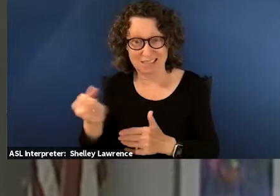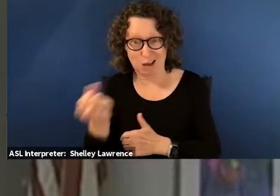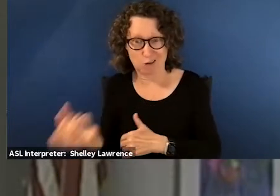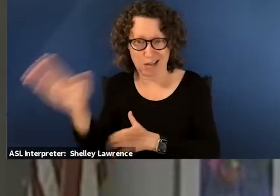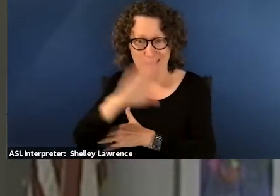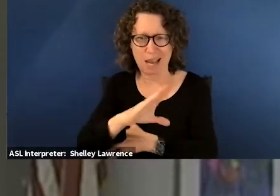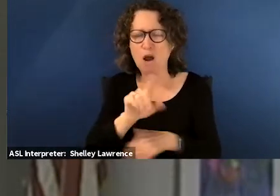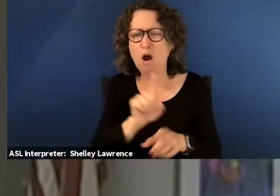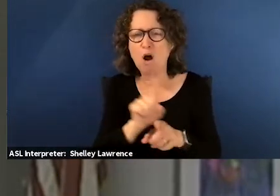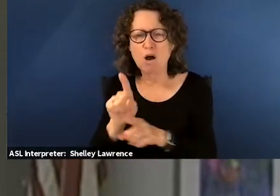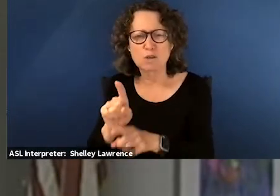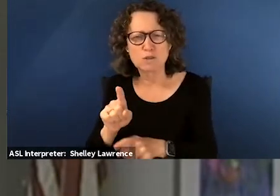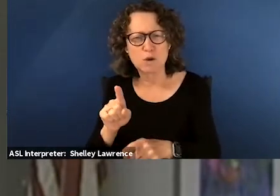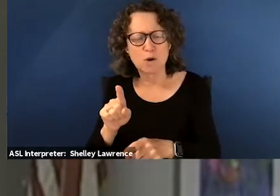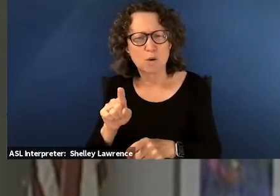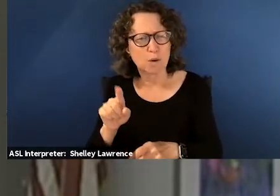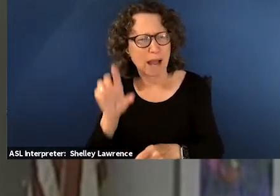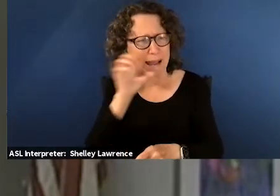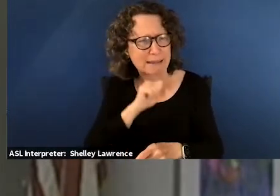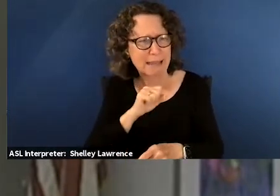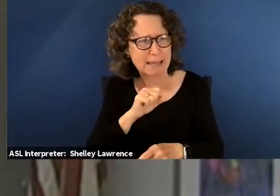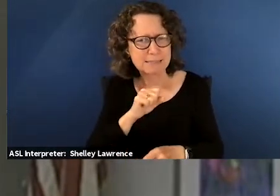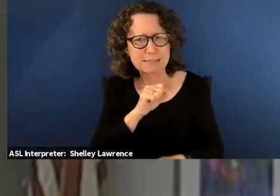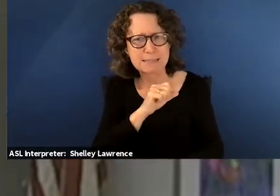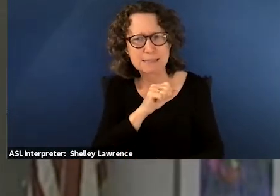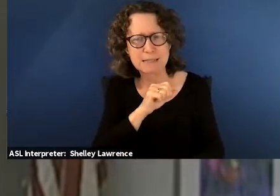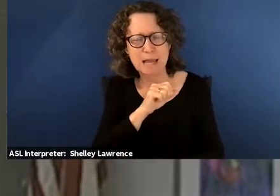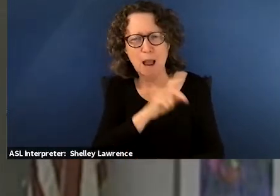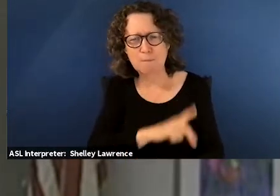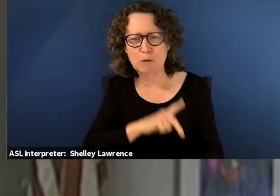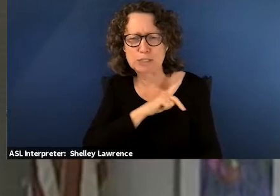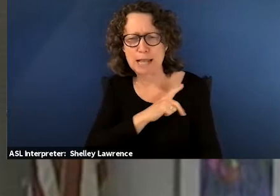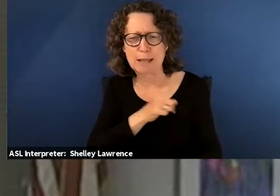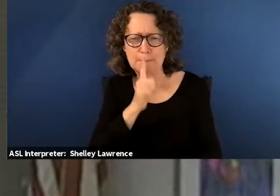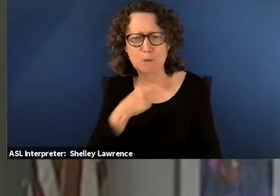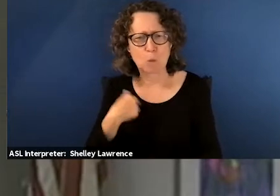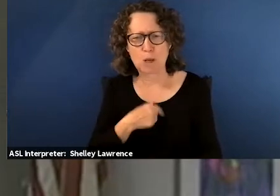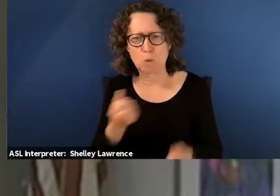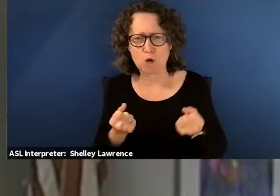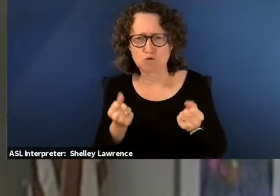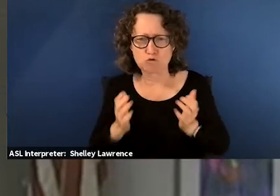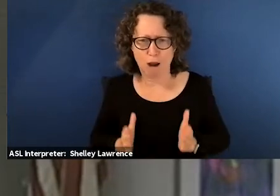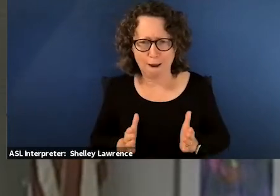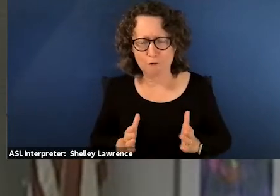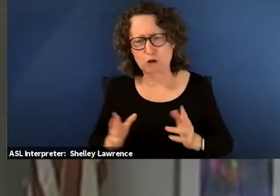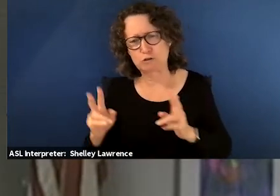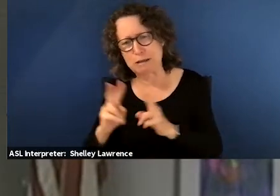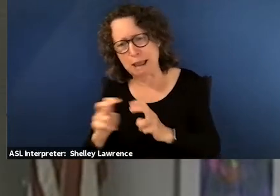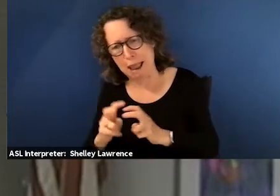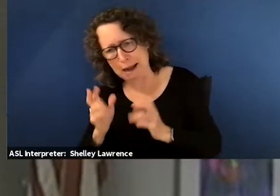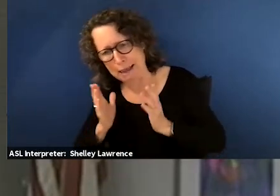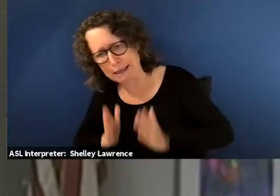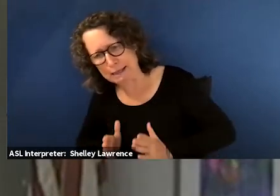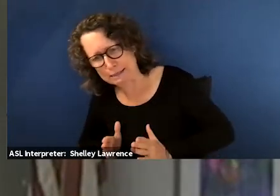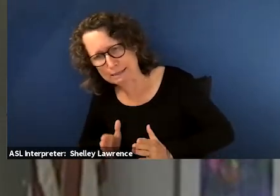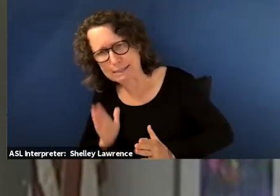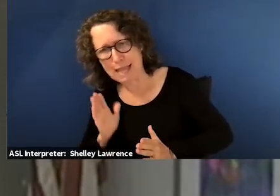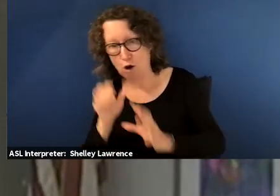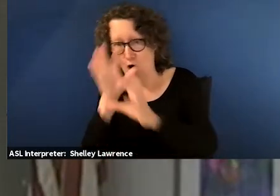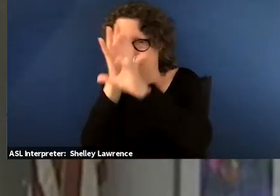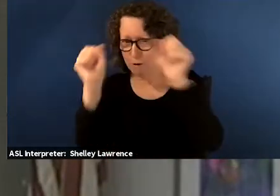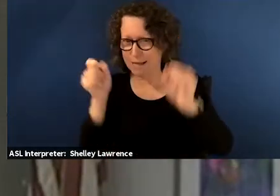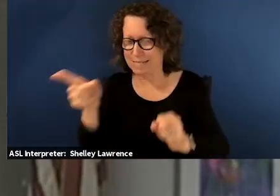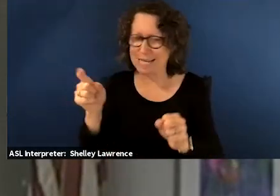took, I guess, kind of like a personality, not necessarily. We were drivers, or were we analysts? And our president certainly